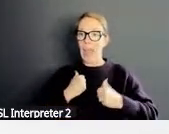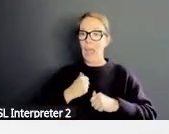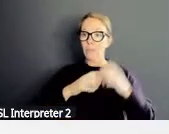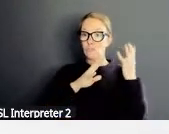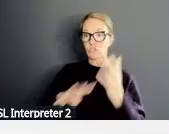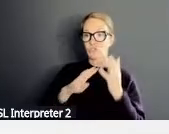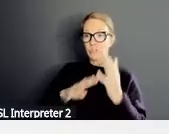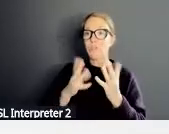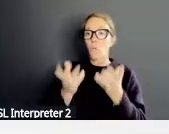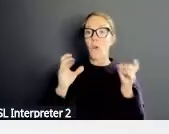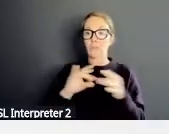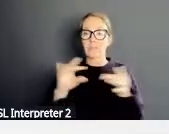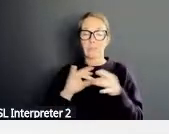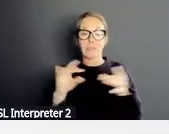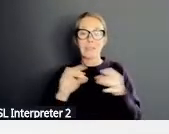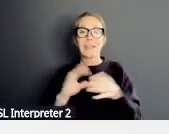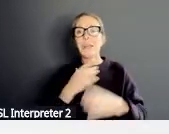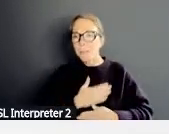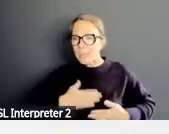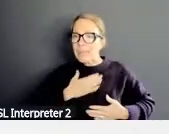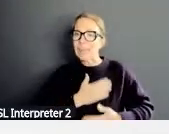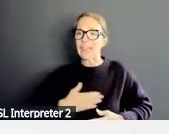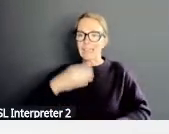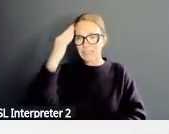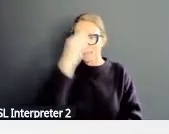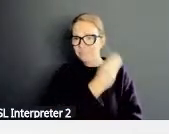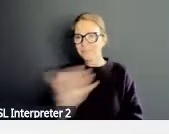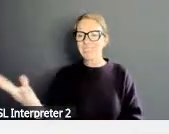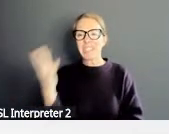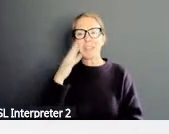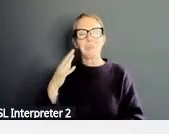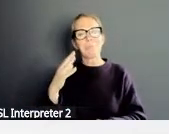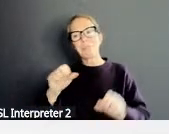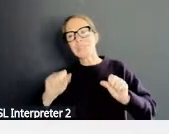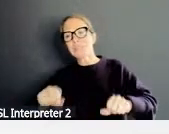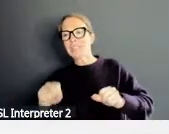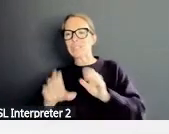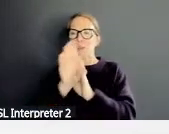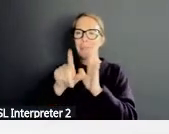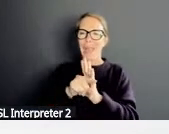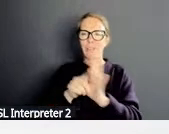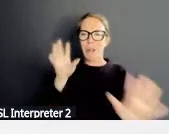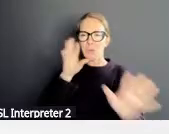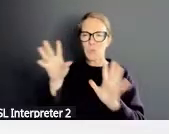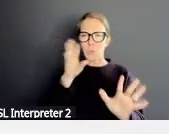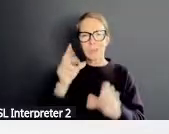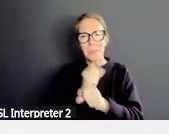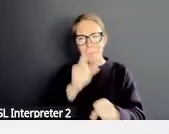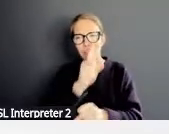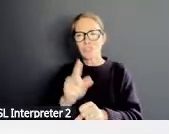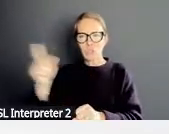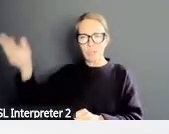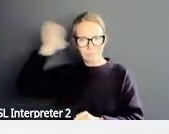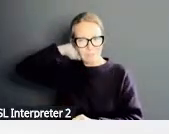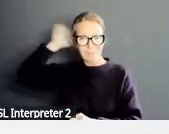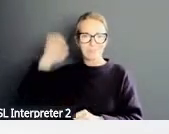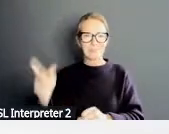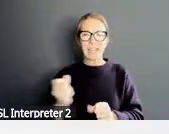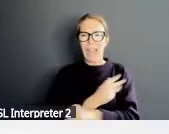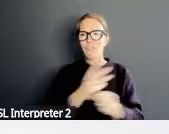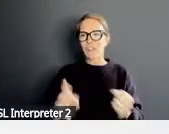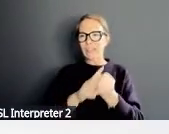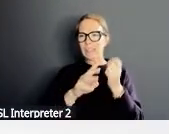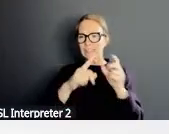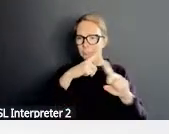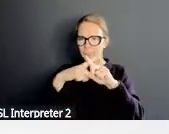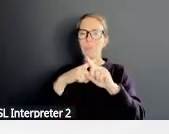testify, please be mindful of the potential background noise during your testimony. Make sure that the live stream is muted when you begin